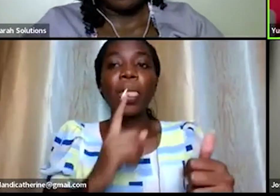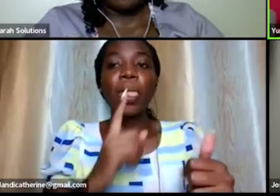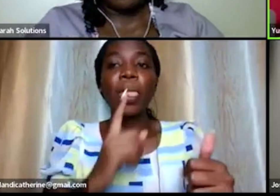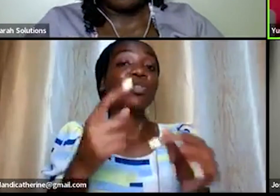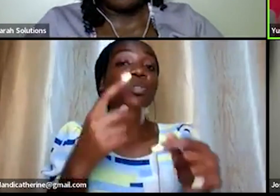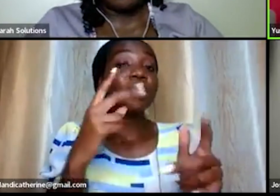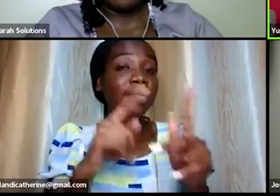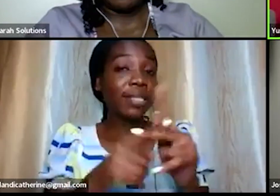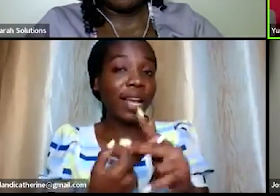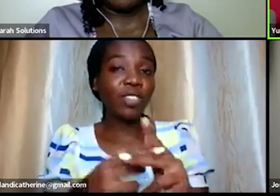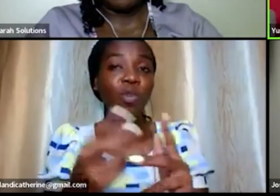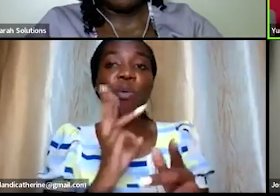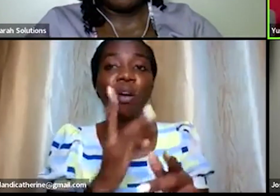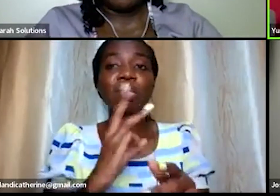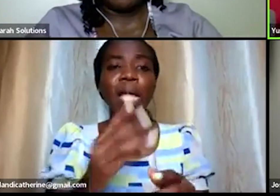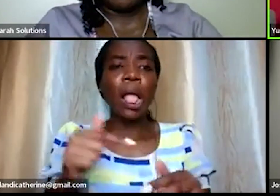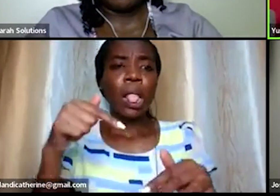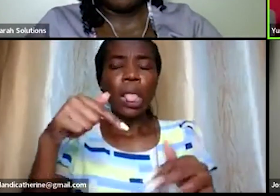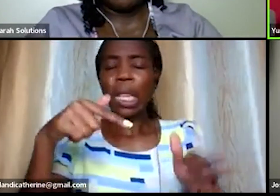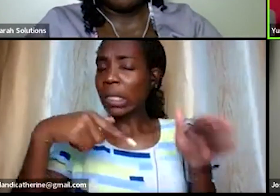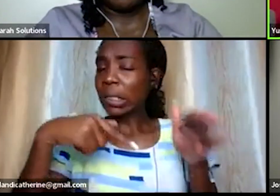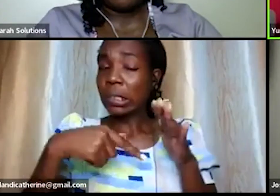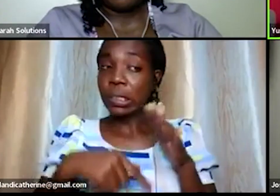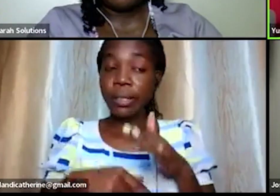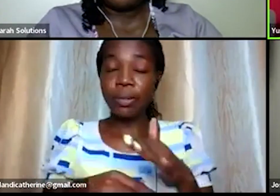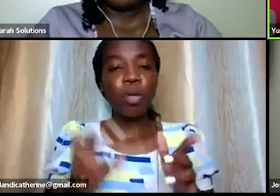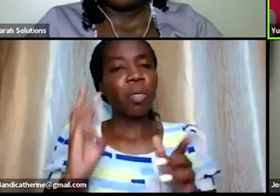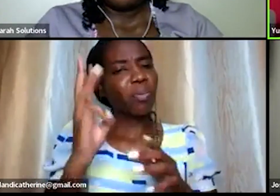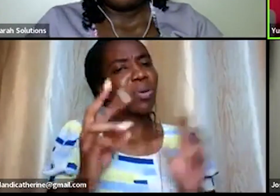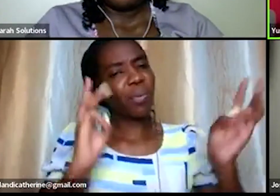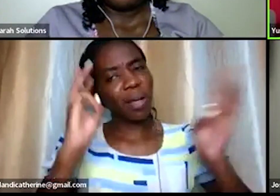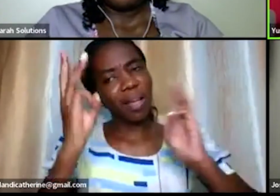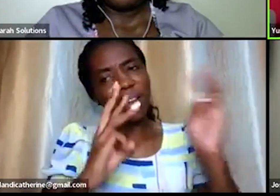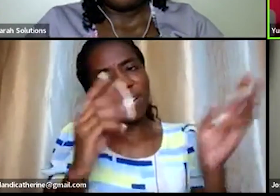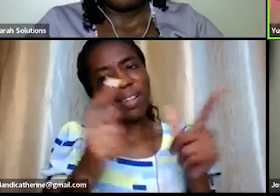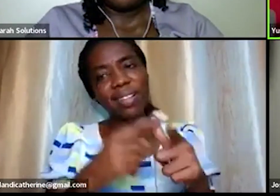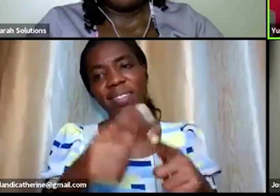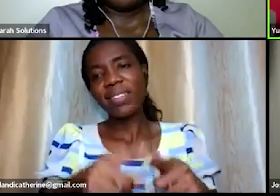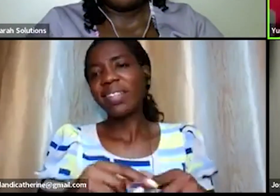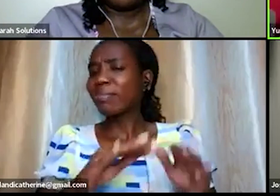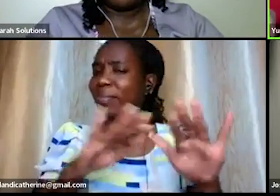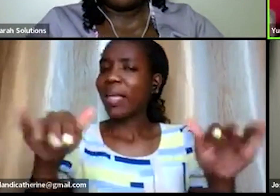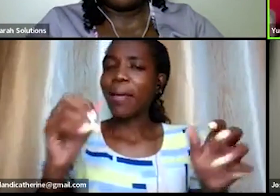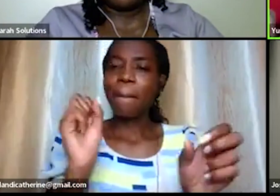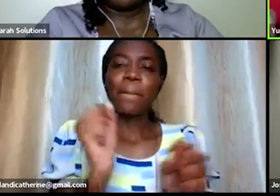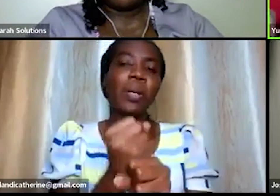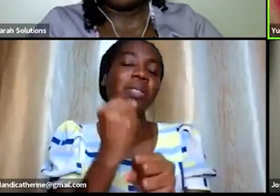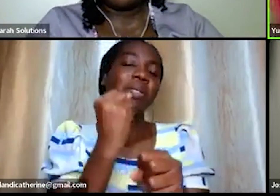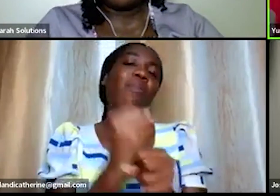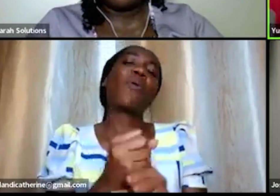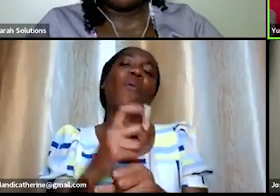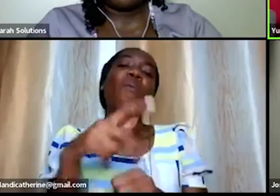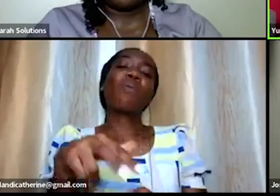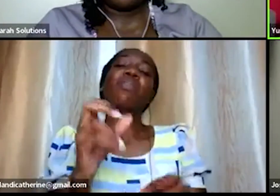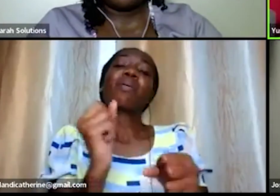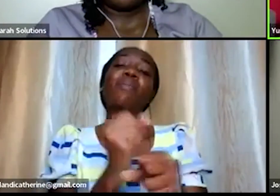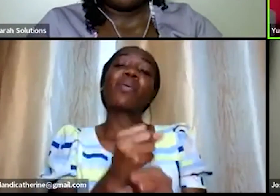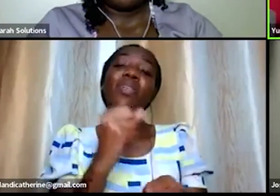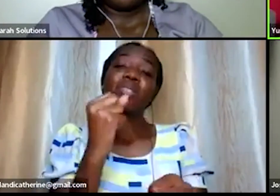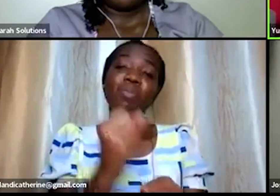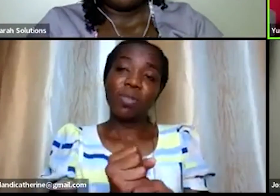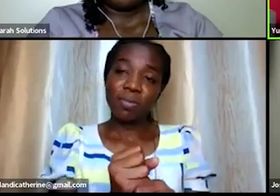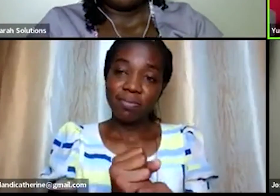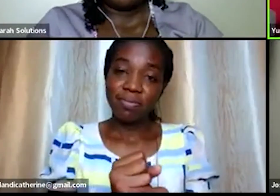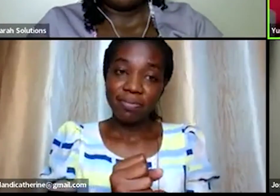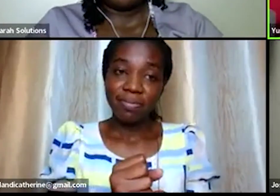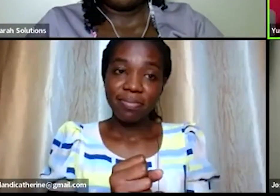water as deep, you not even, you can't even walk, walk literally, not swimming.